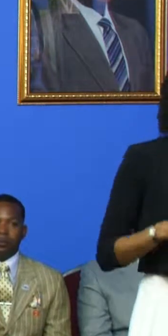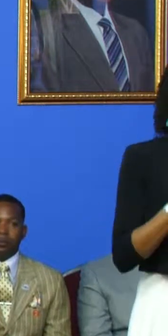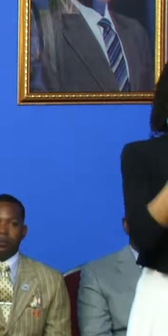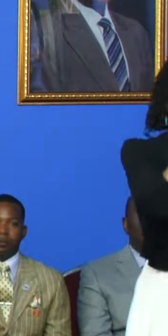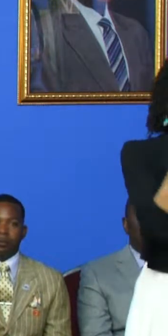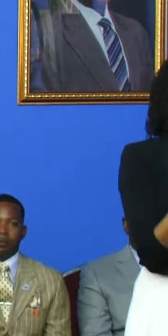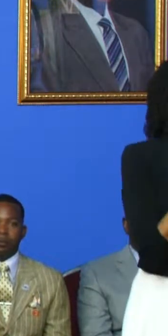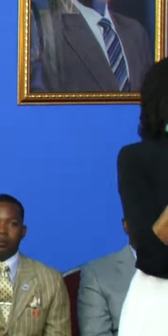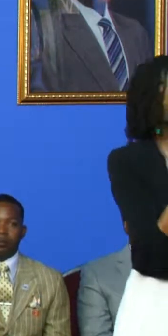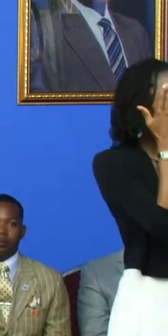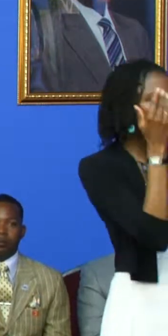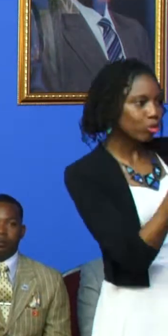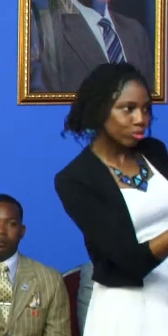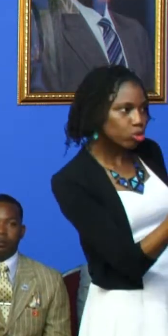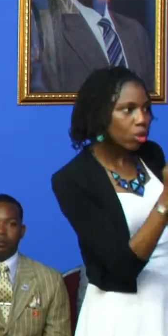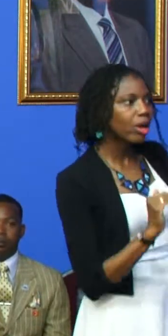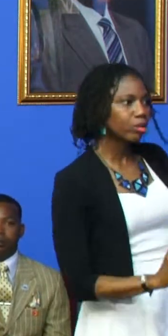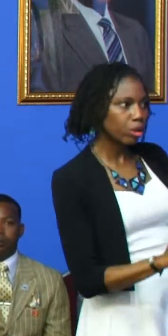you know.